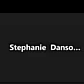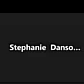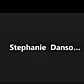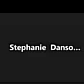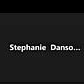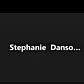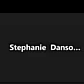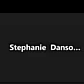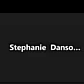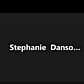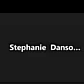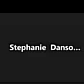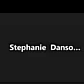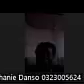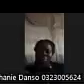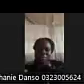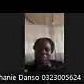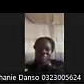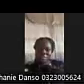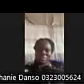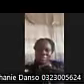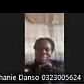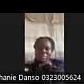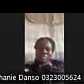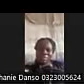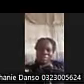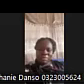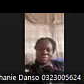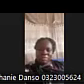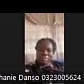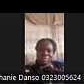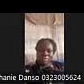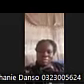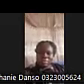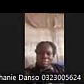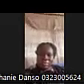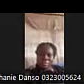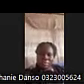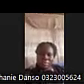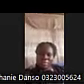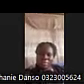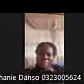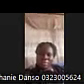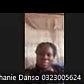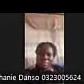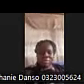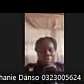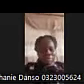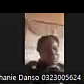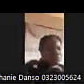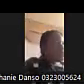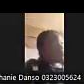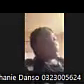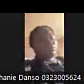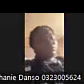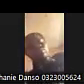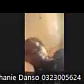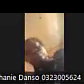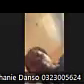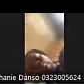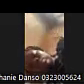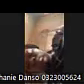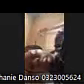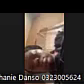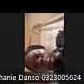Oh, your hand is not showing well. Can your phone, you can make it landscape instead of portrait so that we